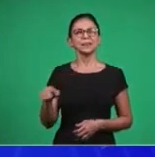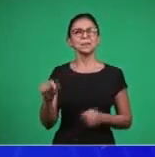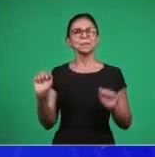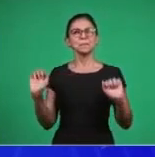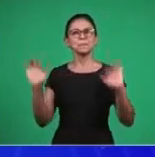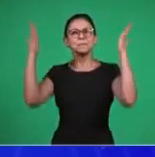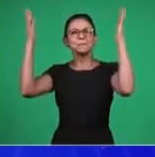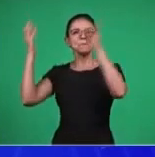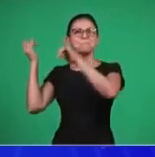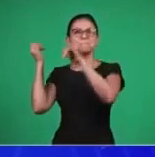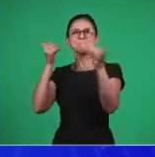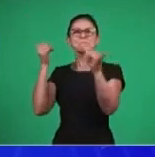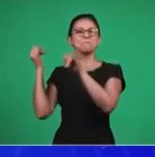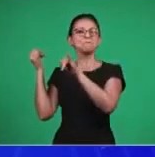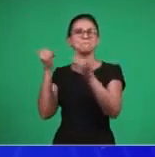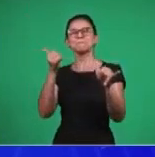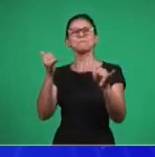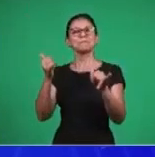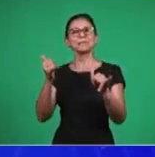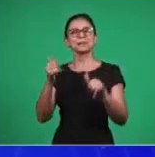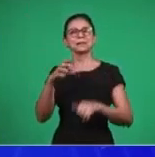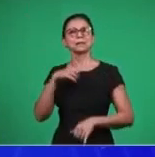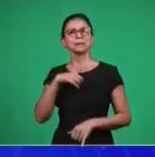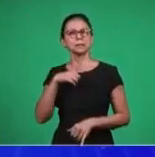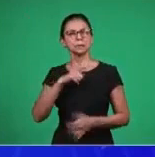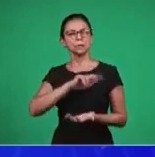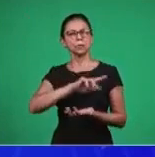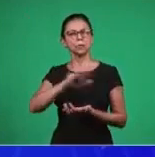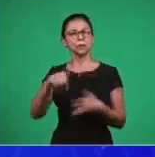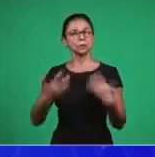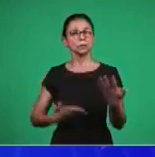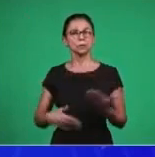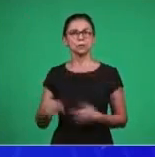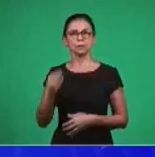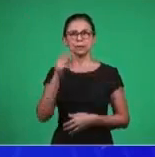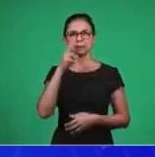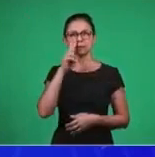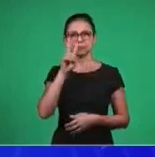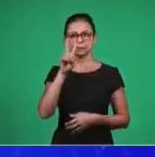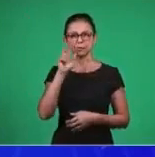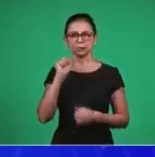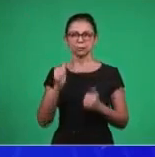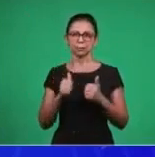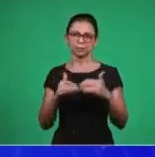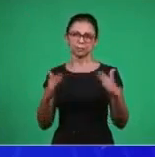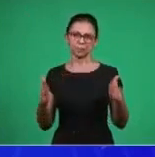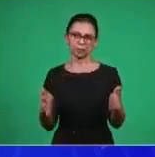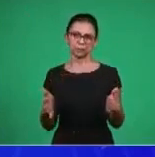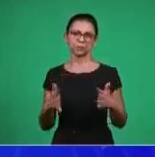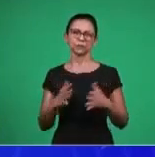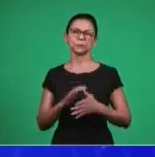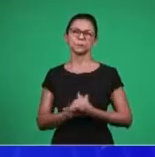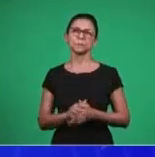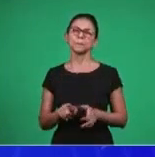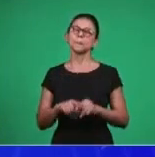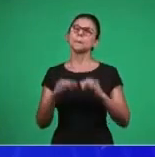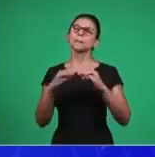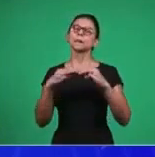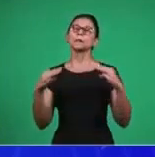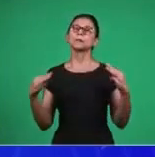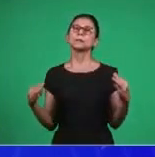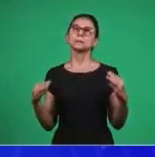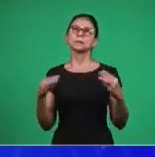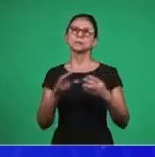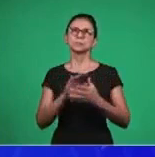with the event Trumpets and Feasts. And we have had many brethren watching the class for